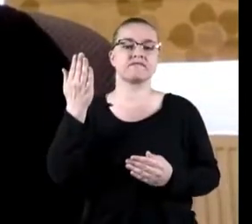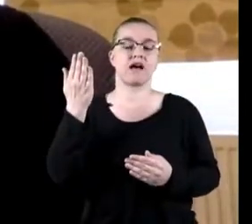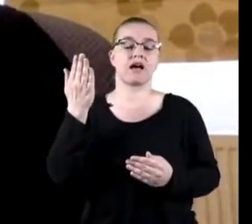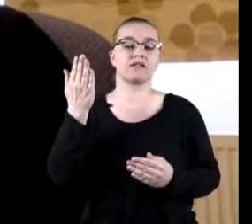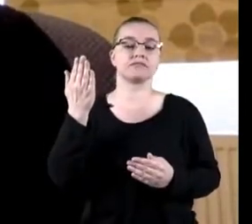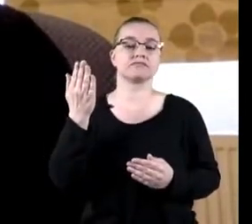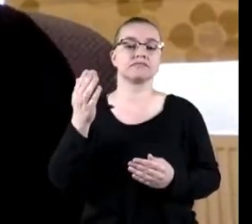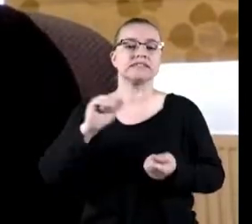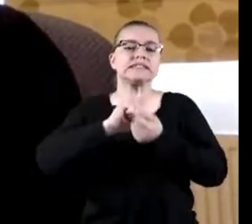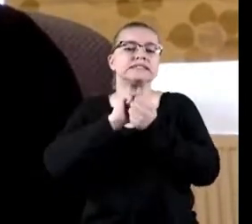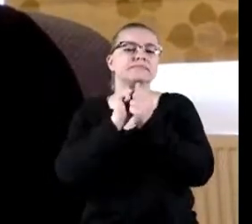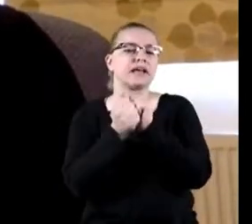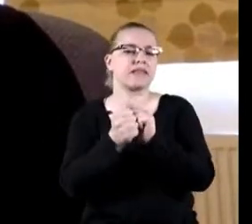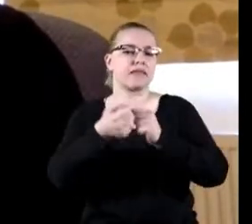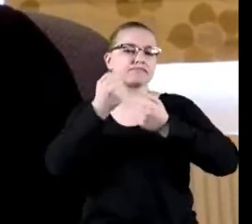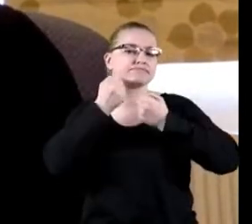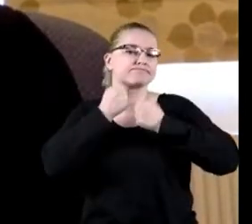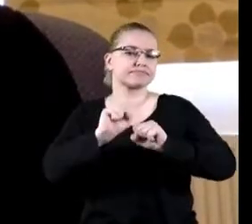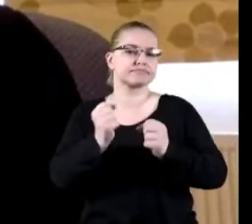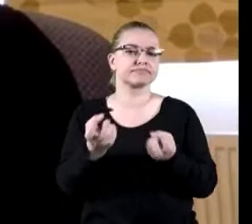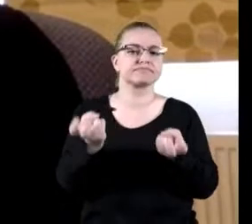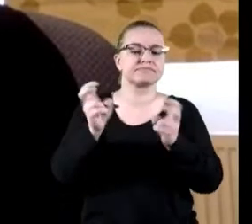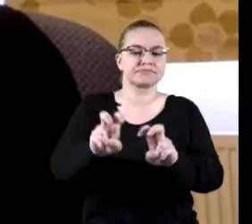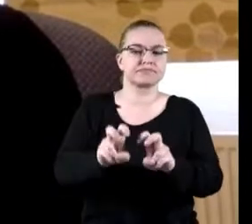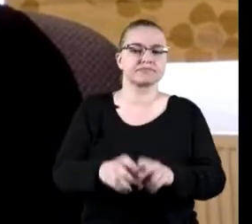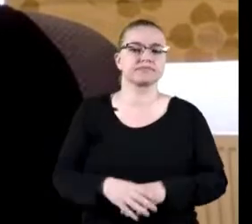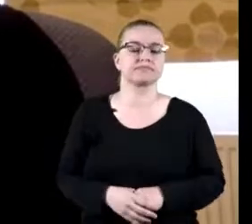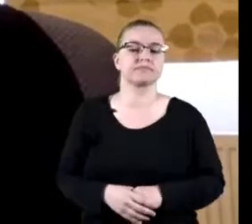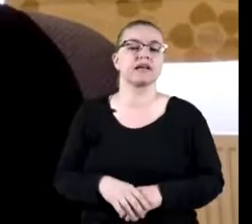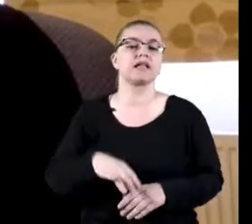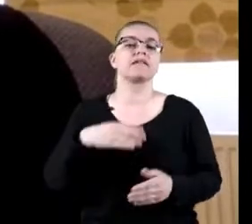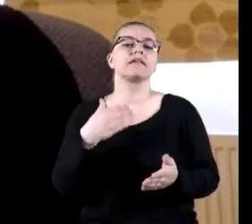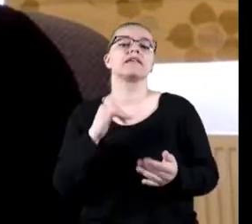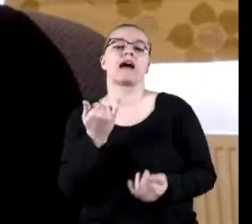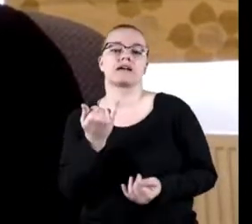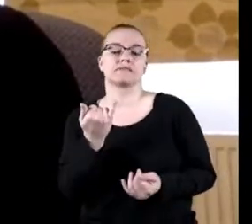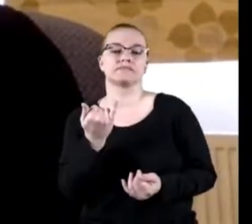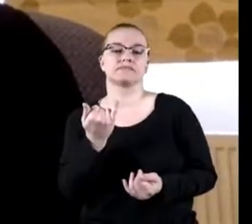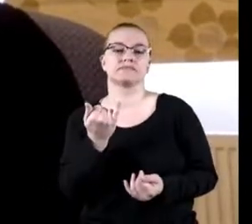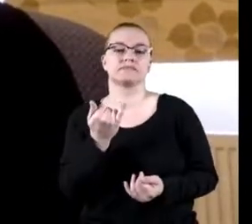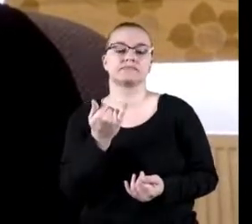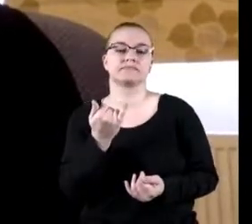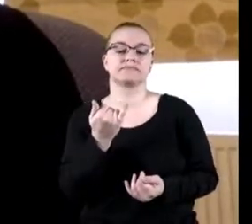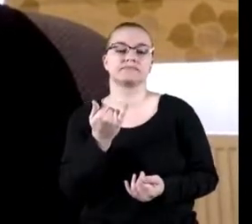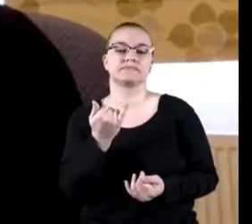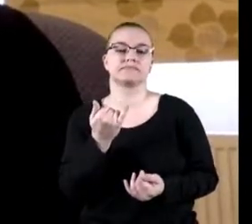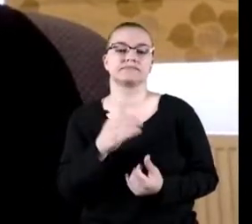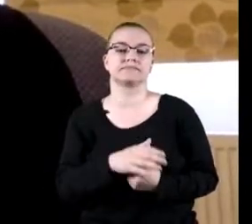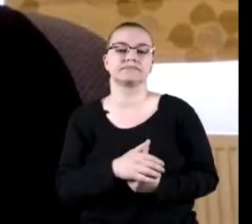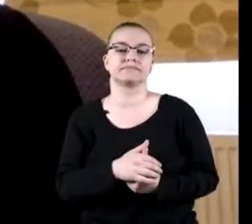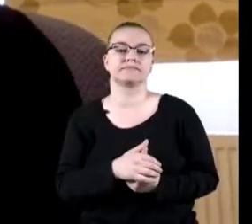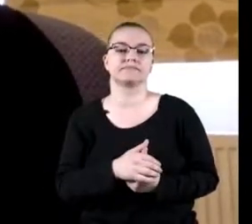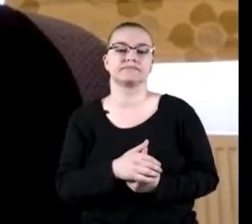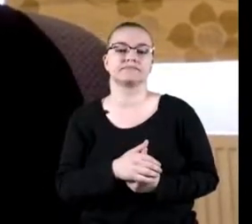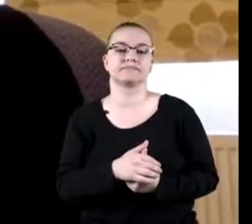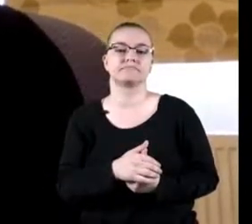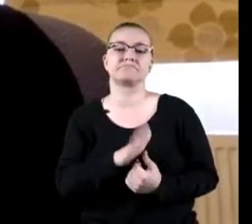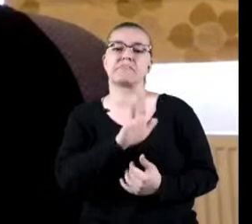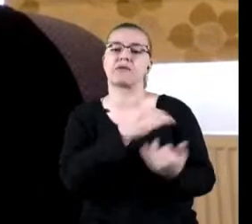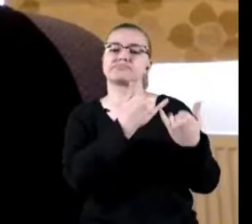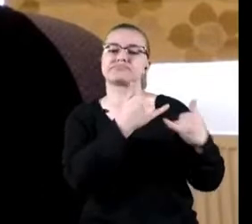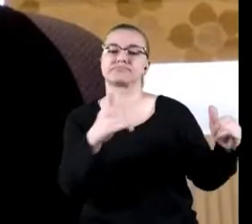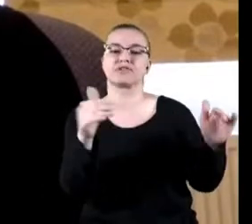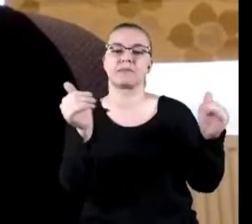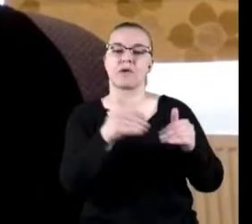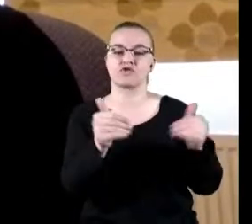the window of opportunity from COVID-19 closes. One entry point is the ongoing